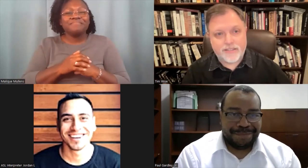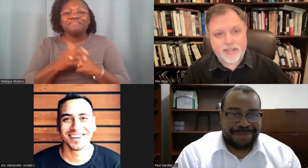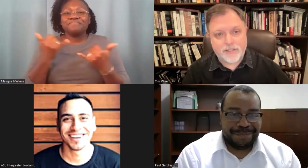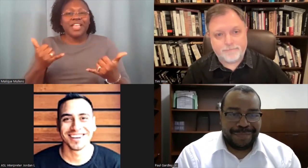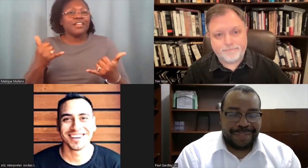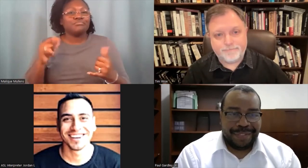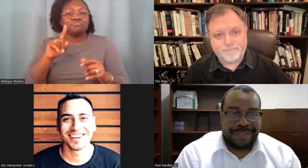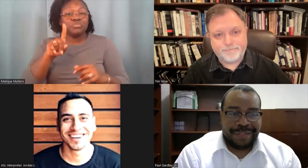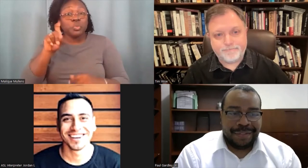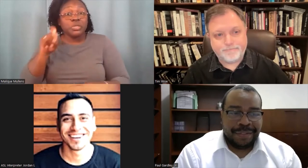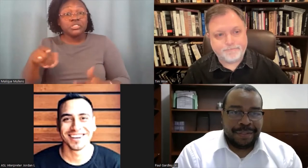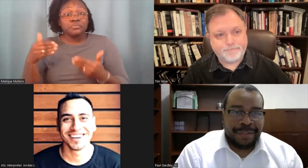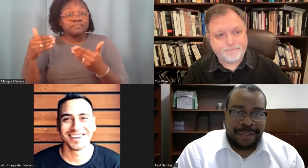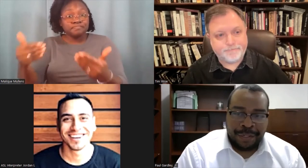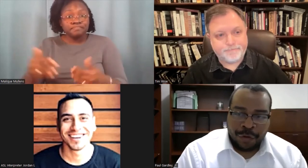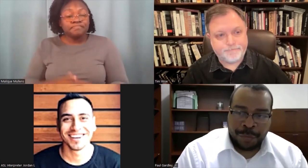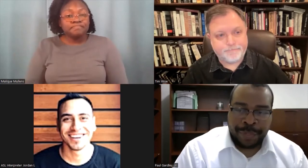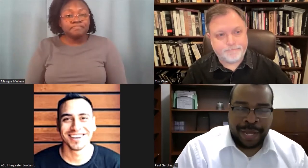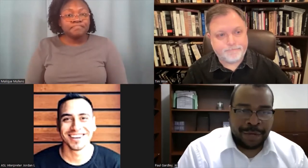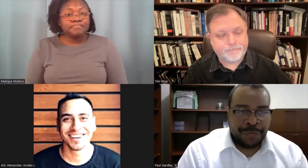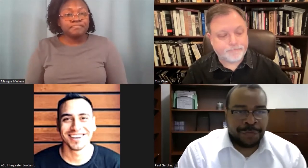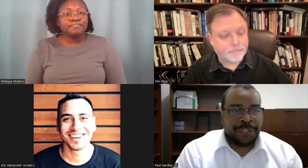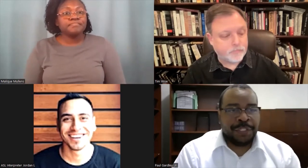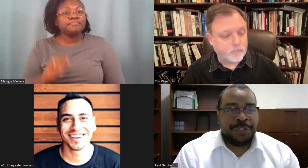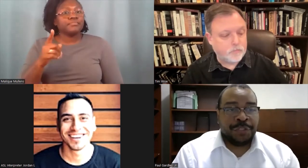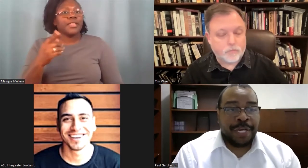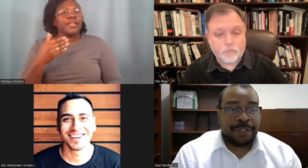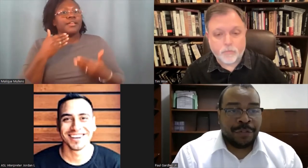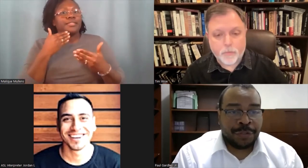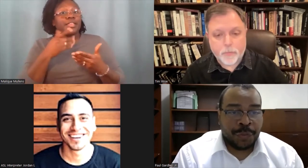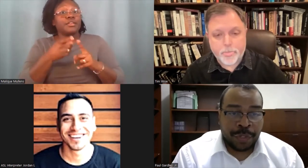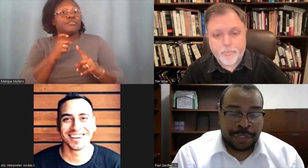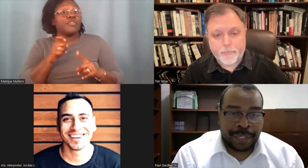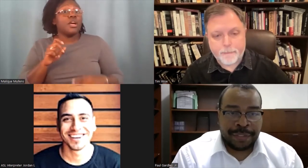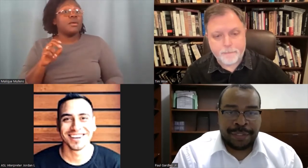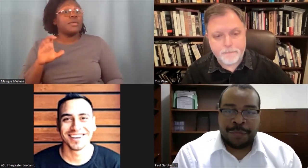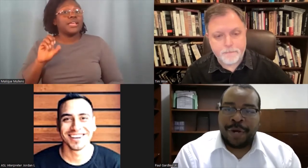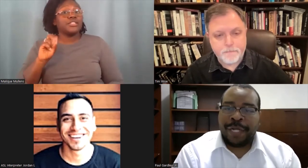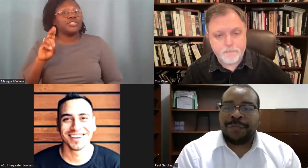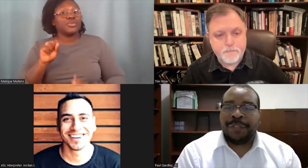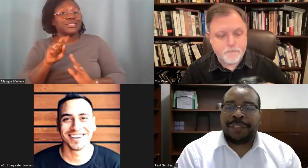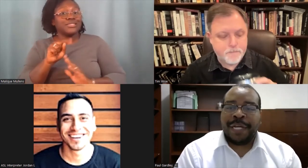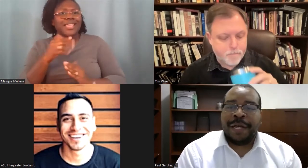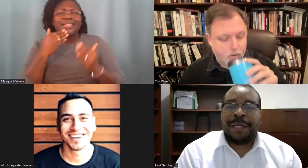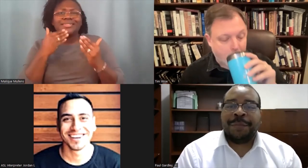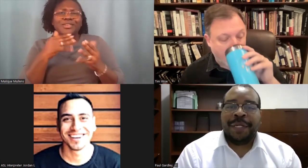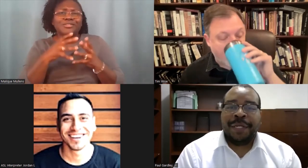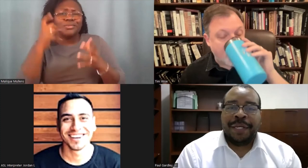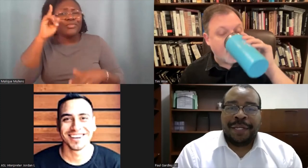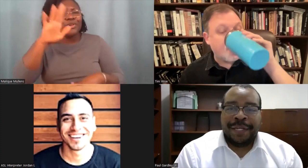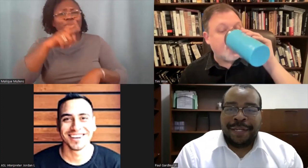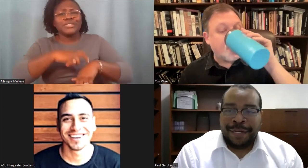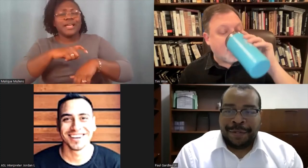questions now. Thanks. On behalf of CSU Standard Sauce, we want to thank Tim Wise for his time.